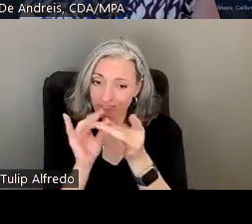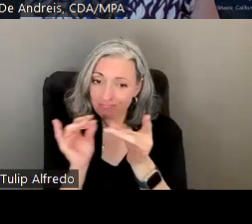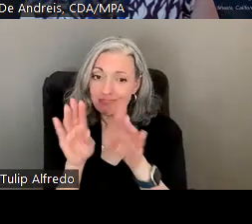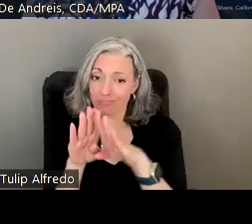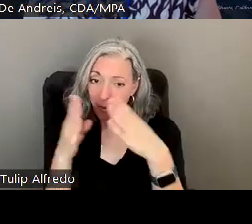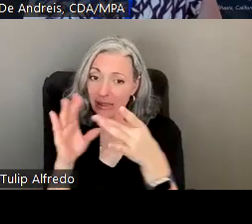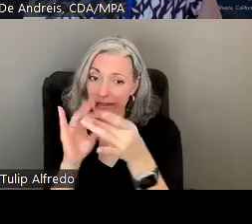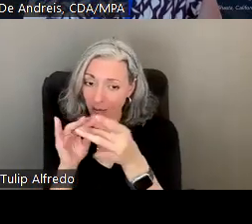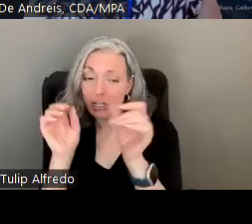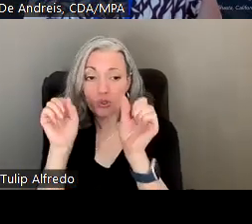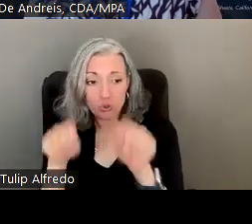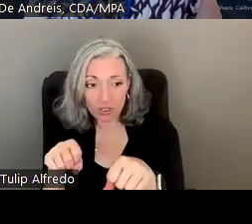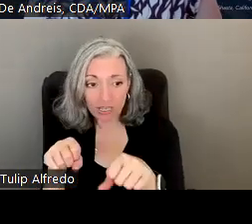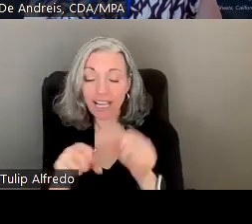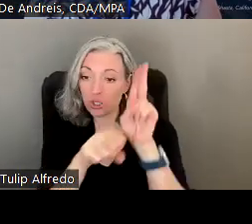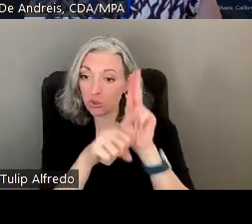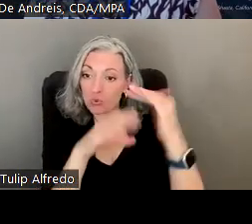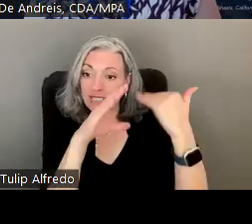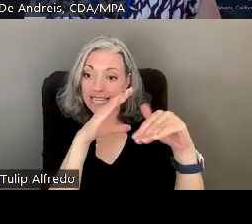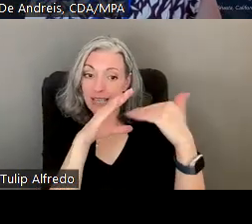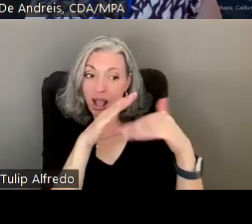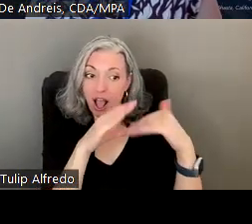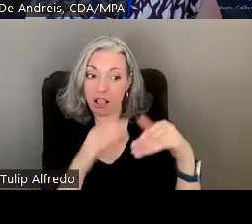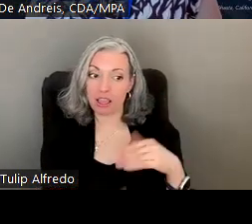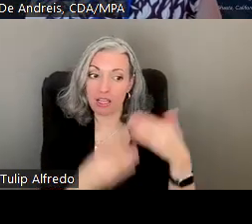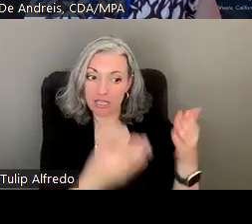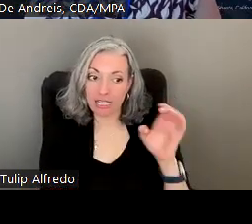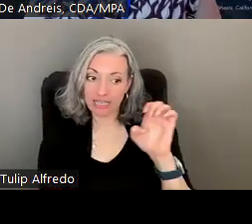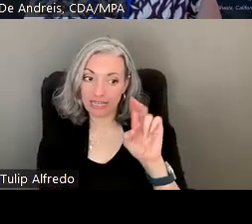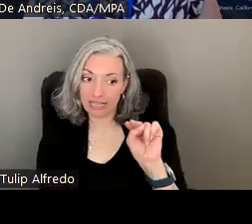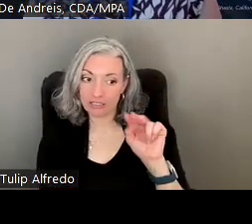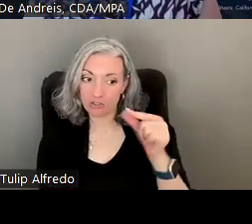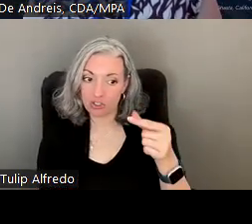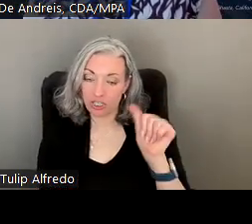to our Engage email box, engage,